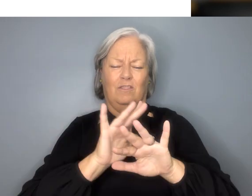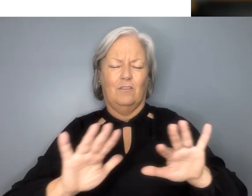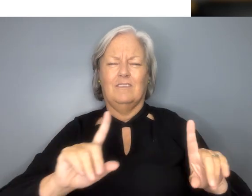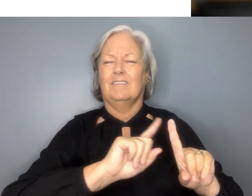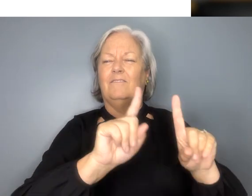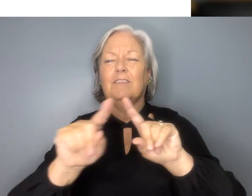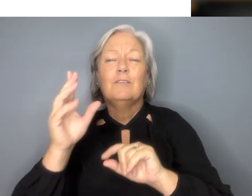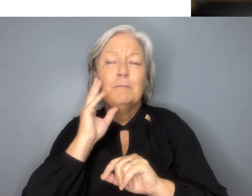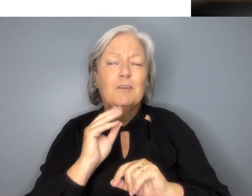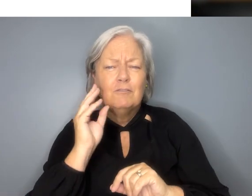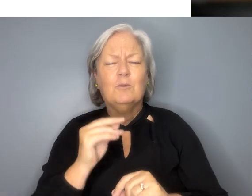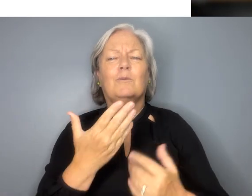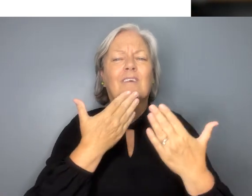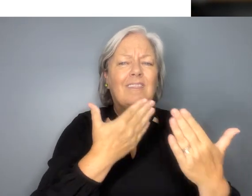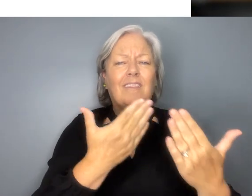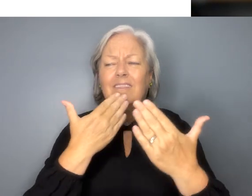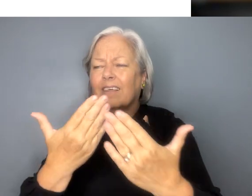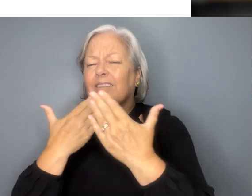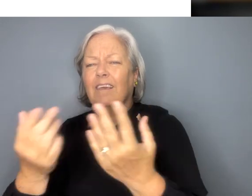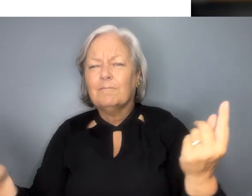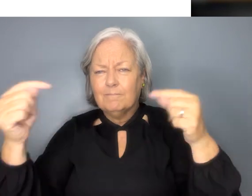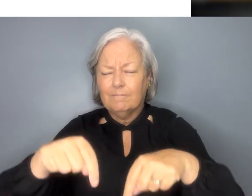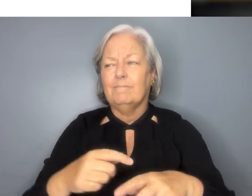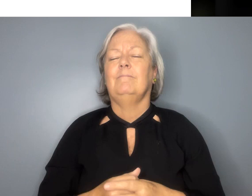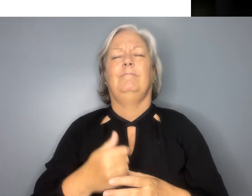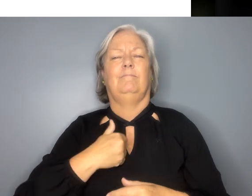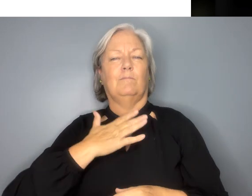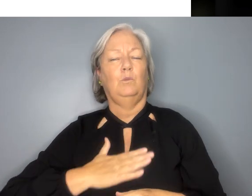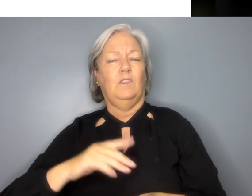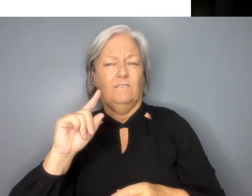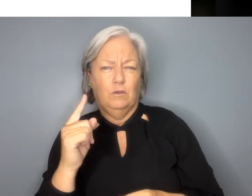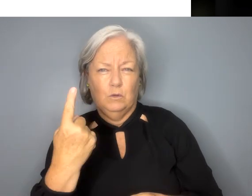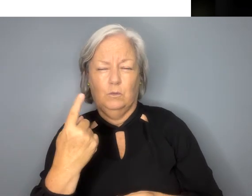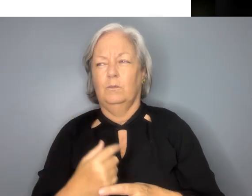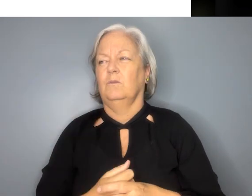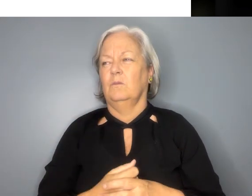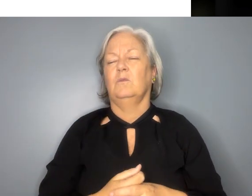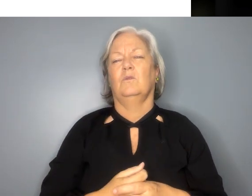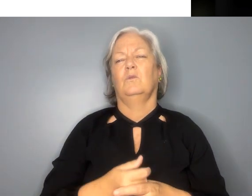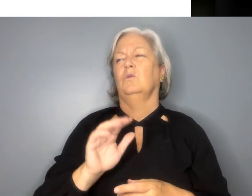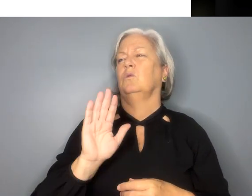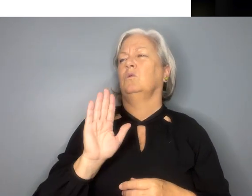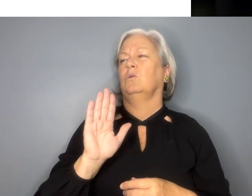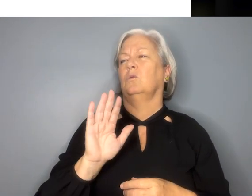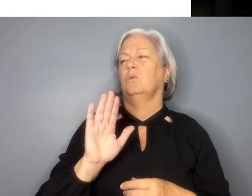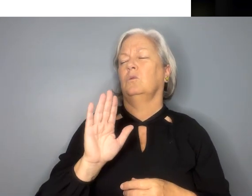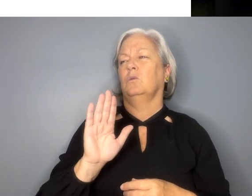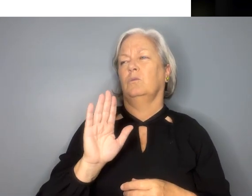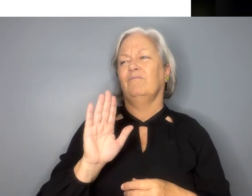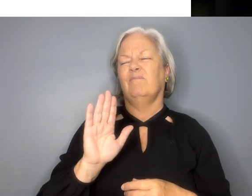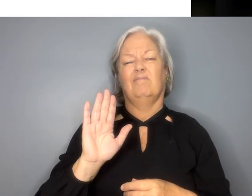of experiences. And so, thank you so much to the panelists for being here today. So, let's kick off with a question of what it's like being